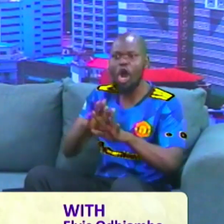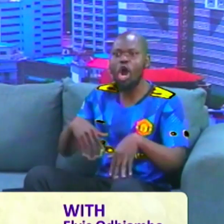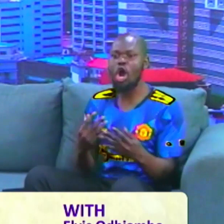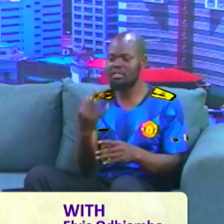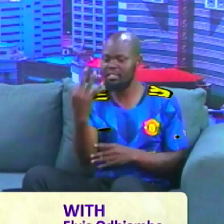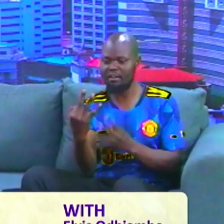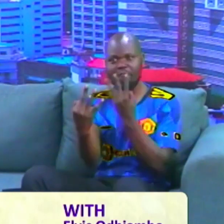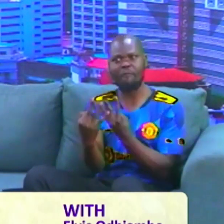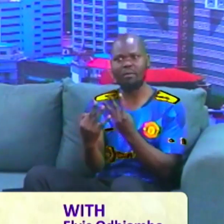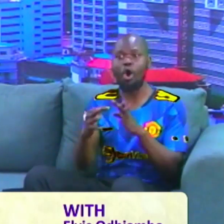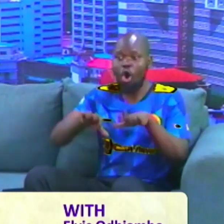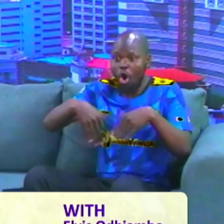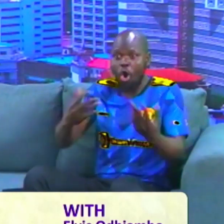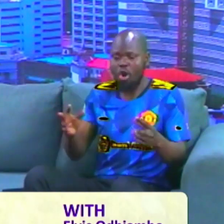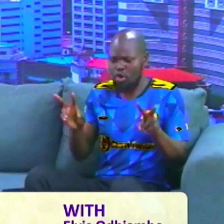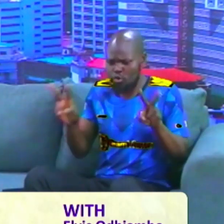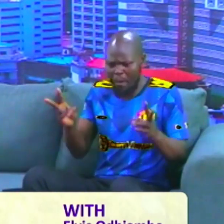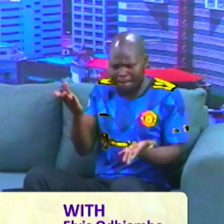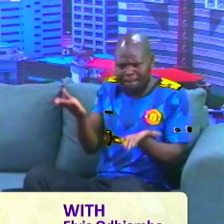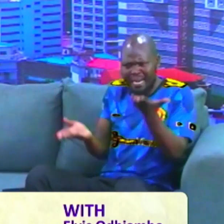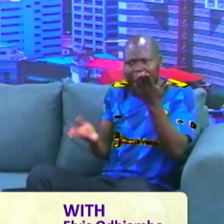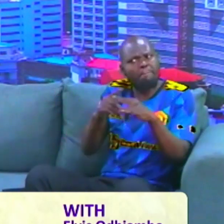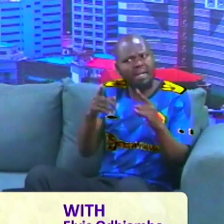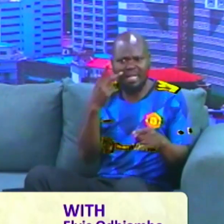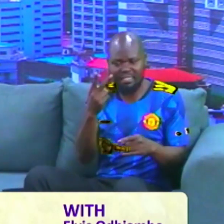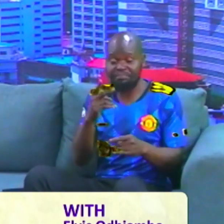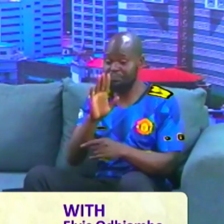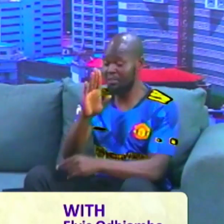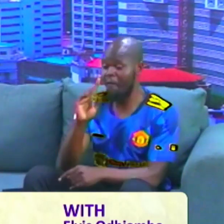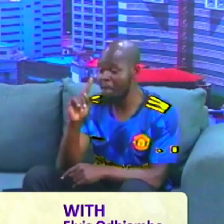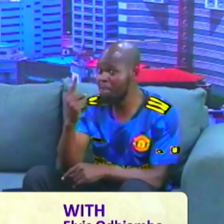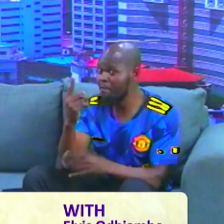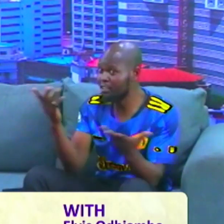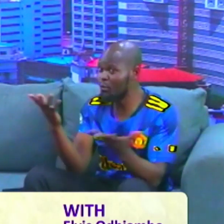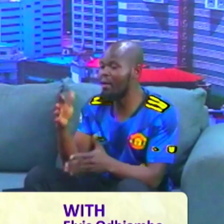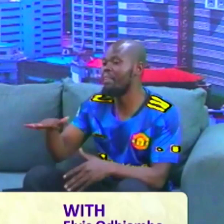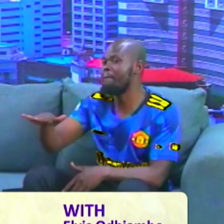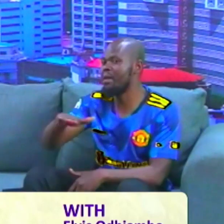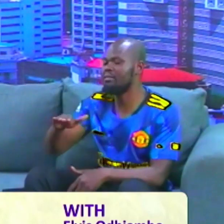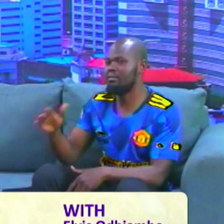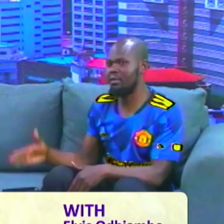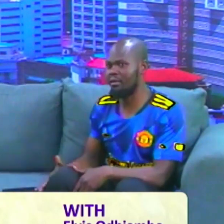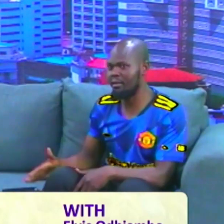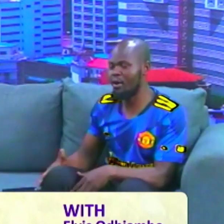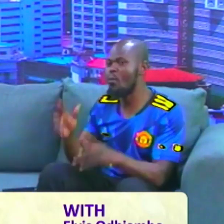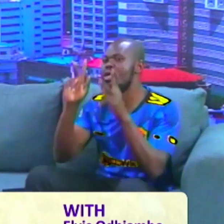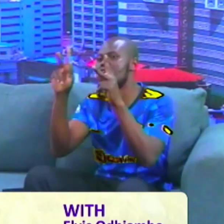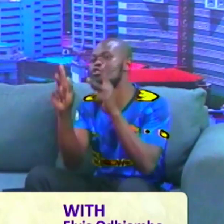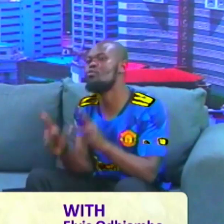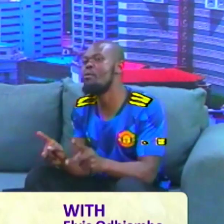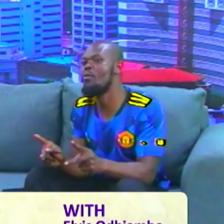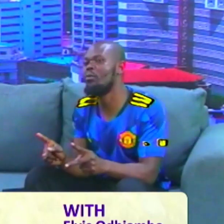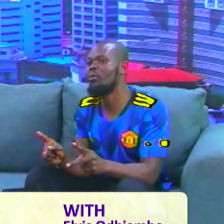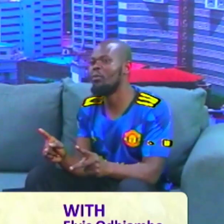rugby and football, these are different tournaments. Their positionings and manning are different. Right.